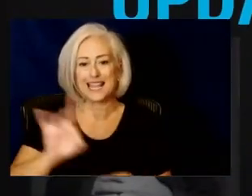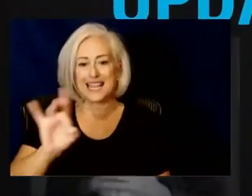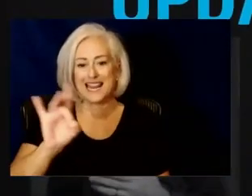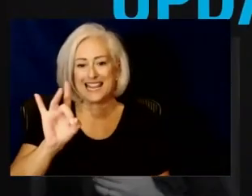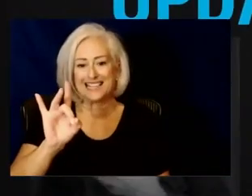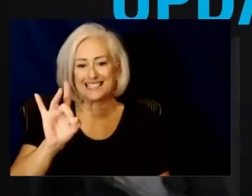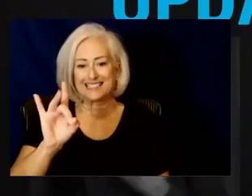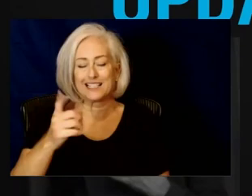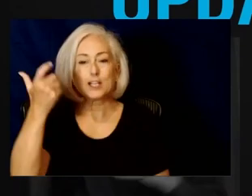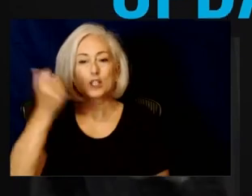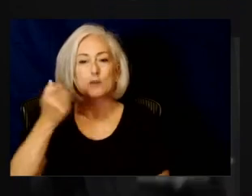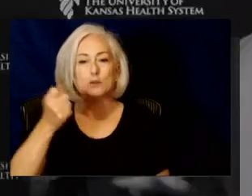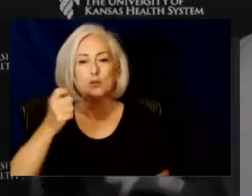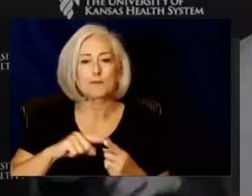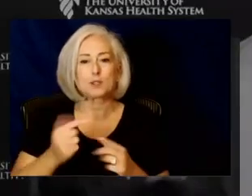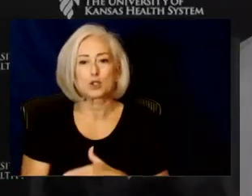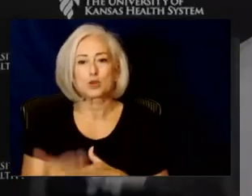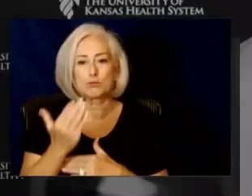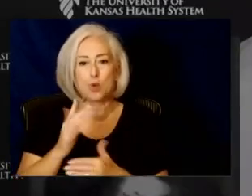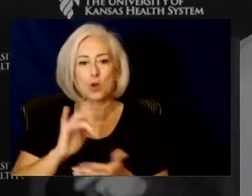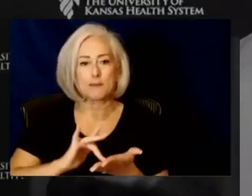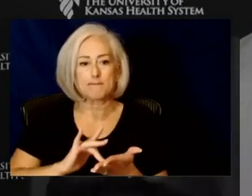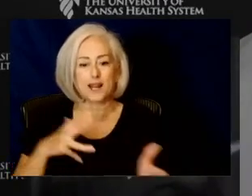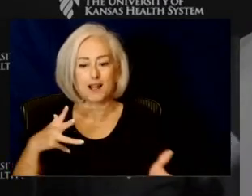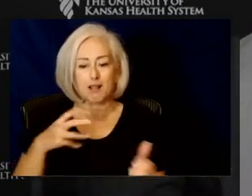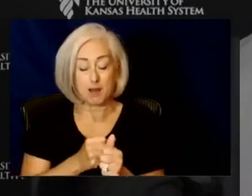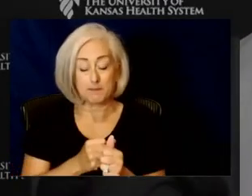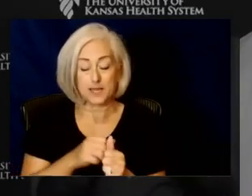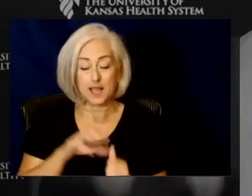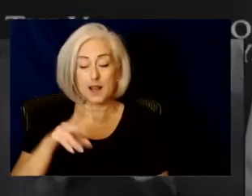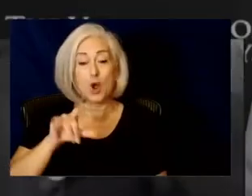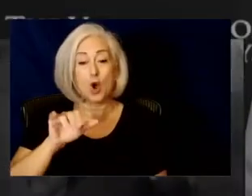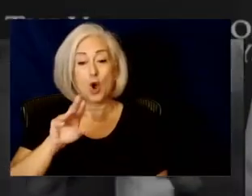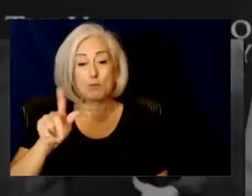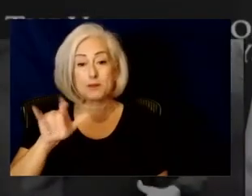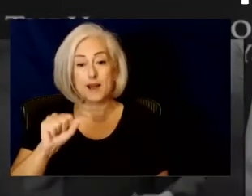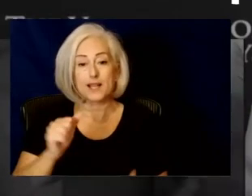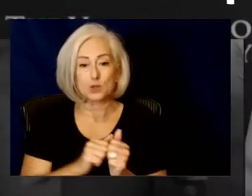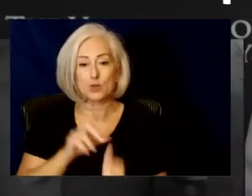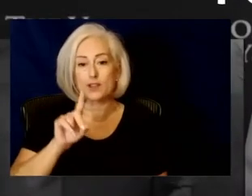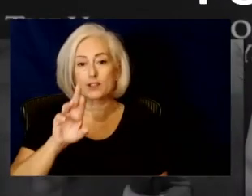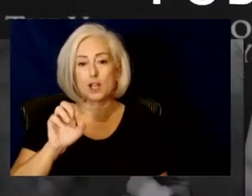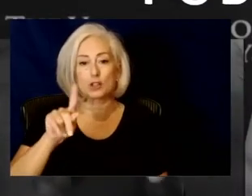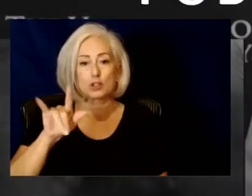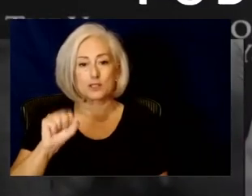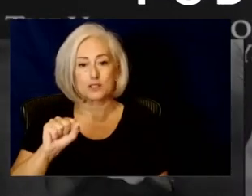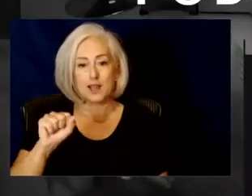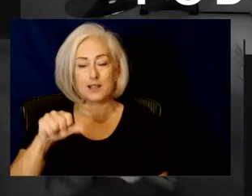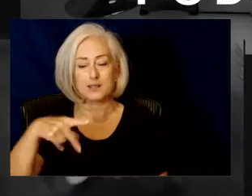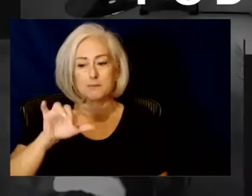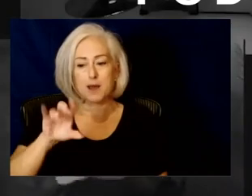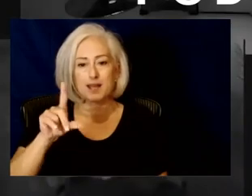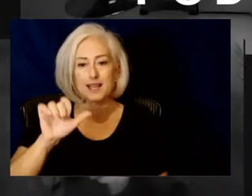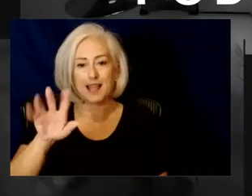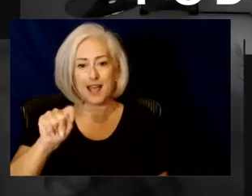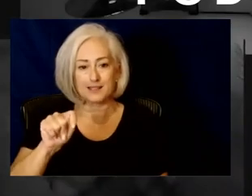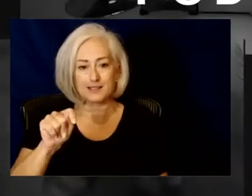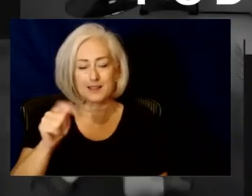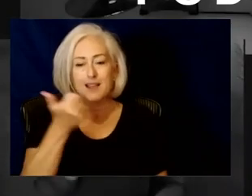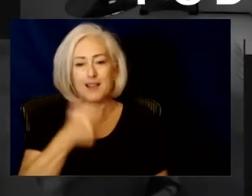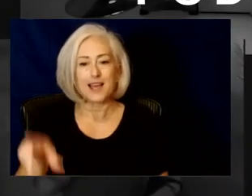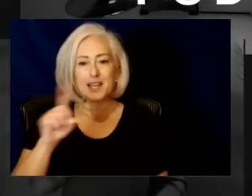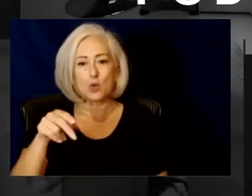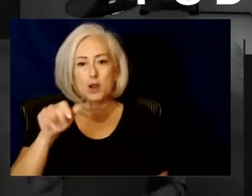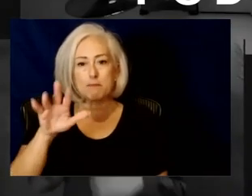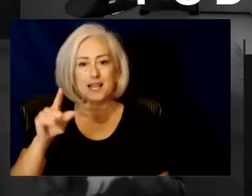Subscribe to our Morning Medical Update and Open Mics with Dr. Stites podcast. Now, everywhere podcasts are available.